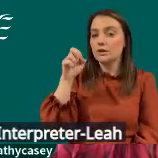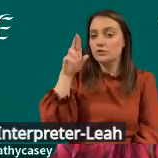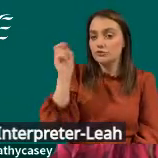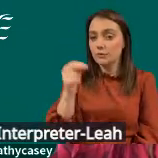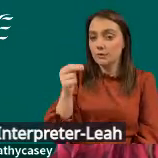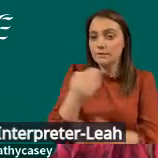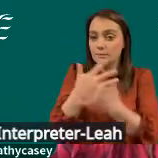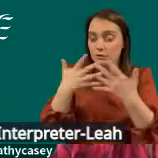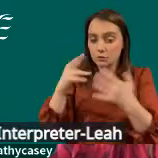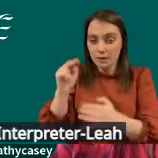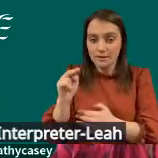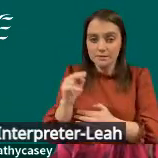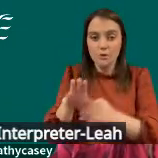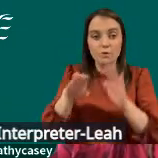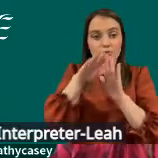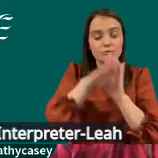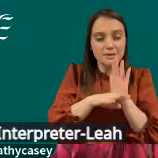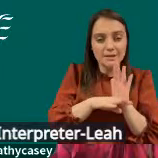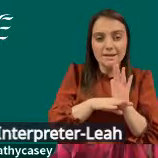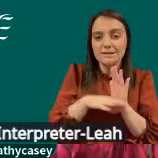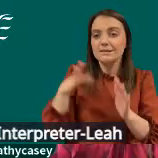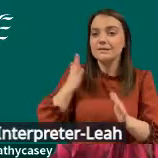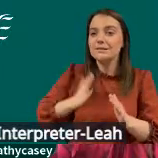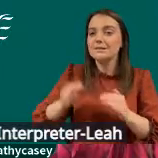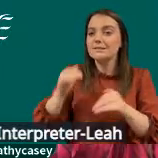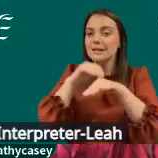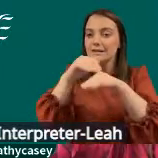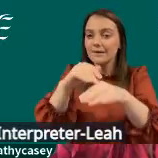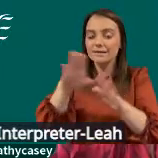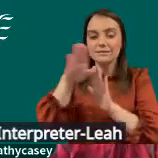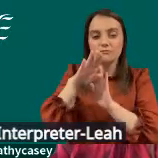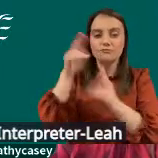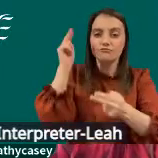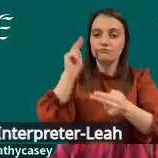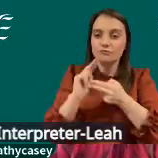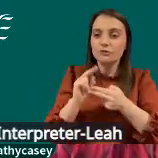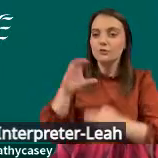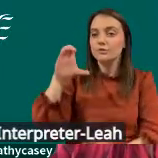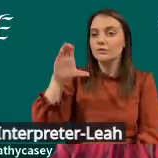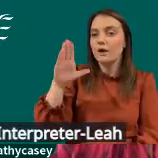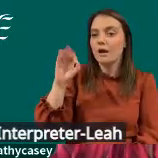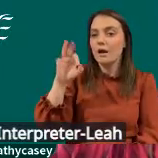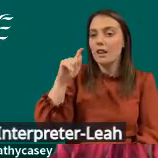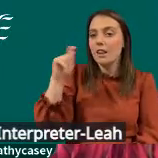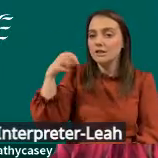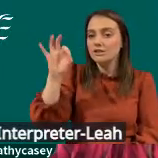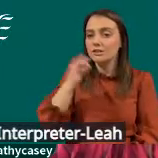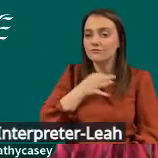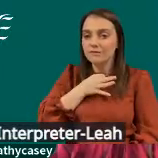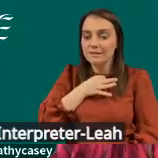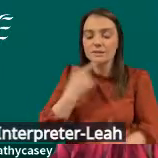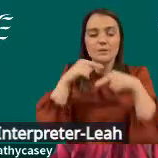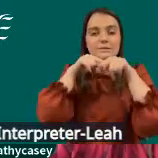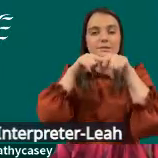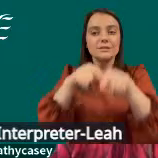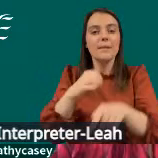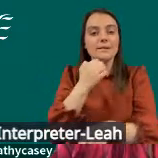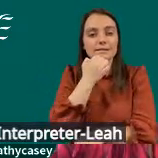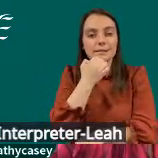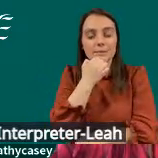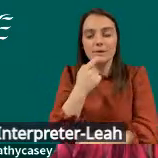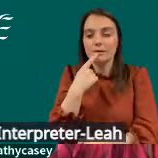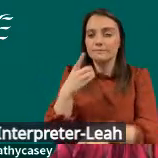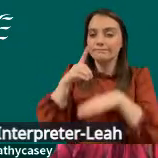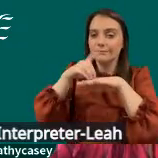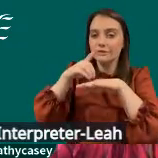which is the least side effects and the least effect on clotting. And again, depending on where our periods are, your doctor will decide how